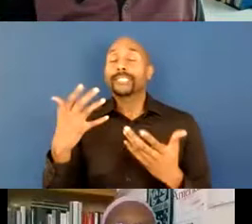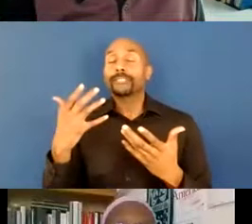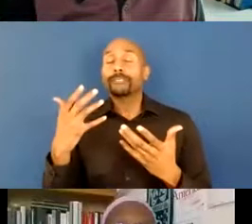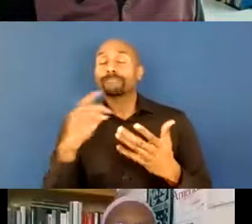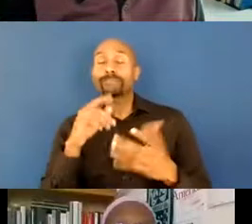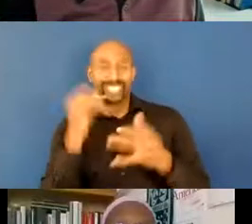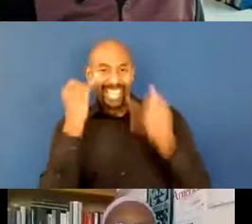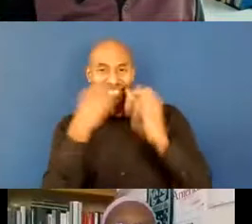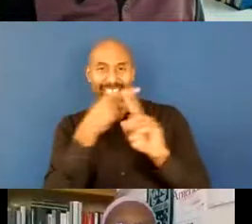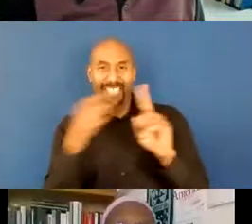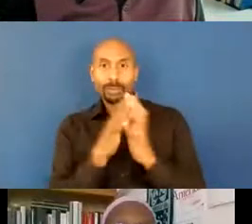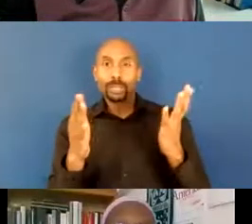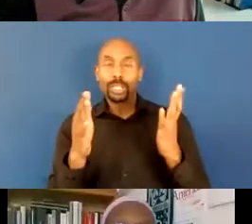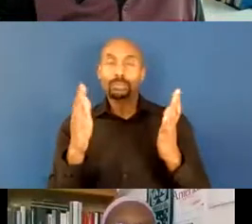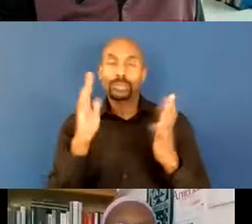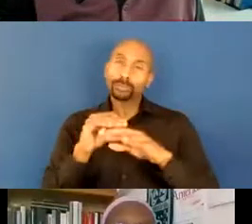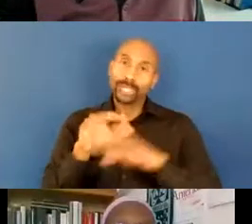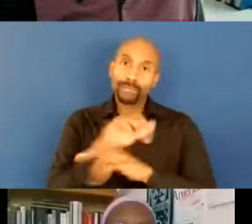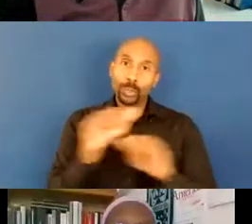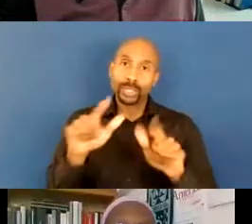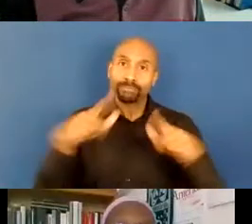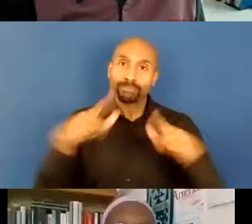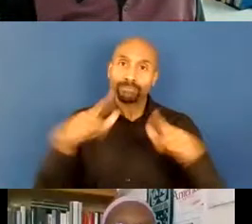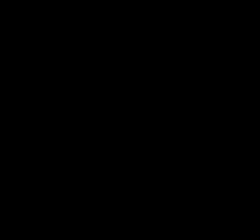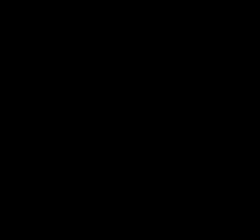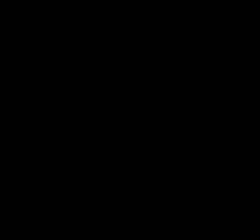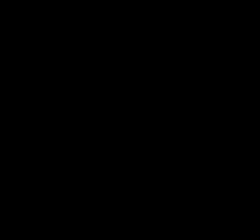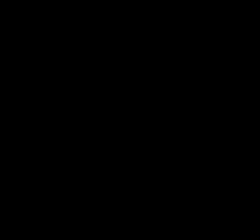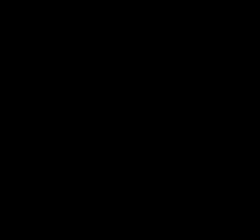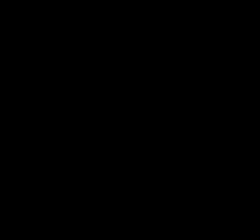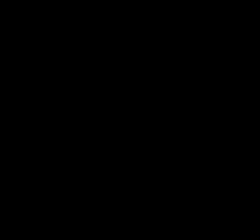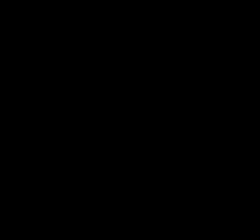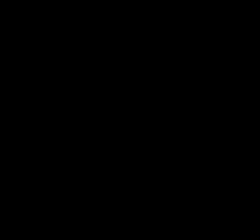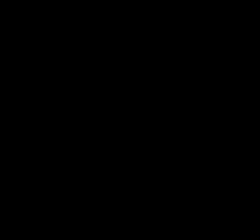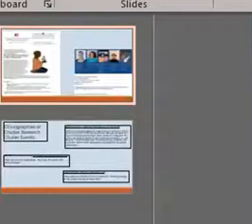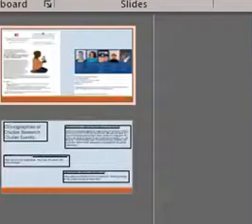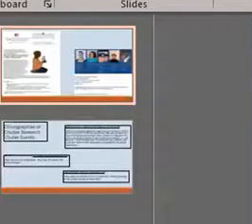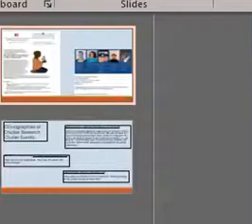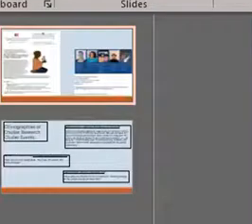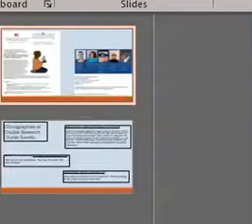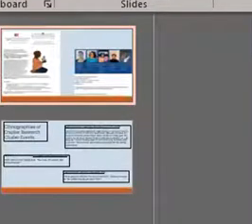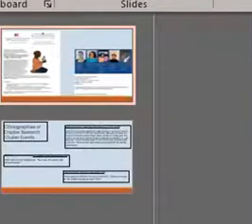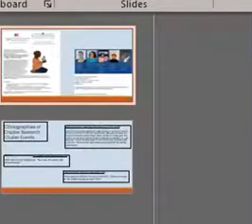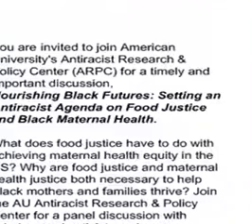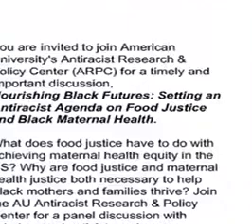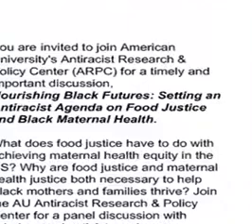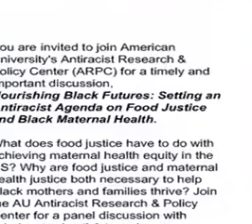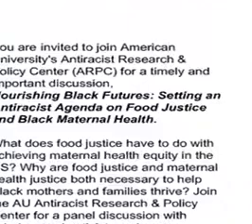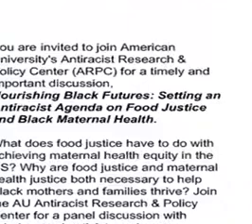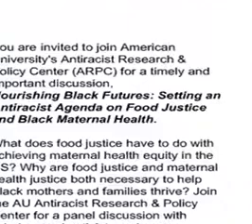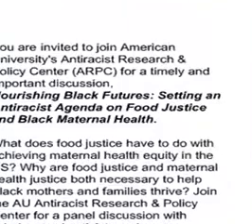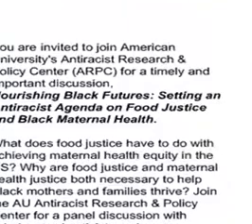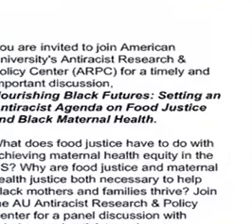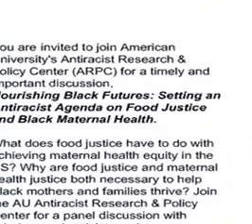quick, just some images of things that are happening up in the near future. The Anti-Racist Research and